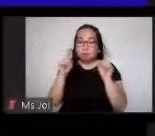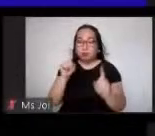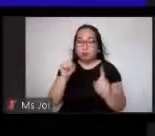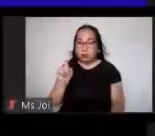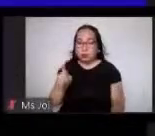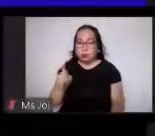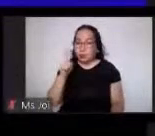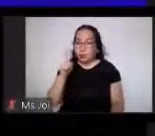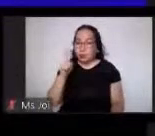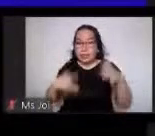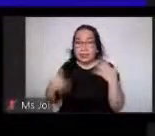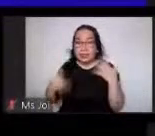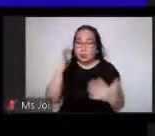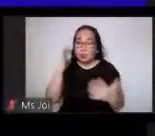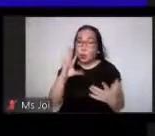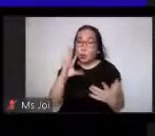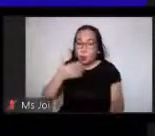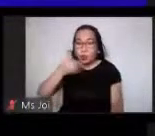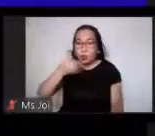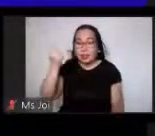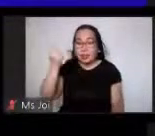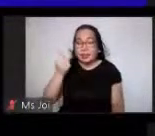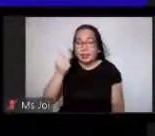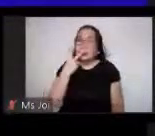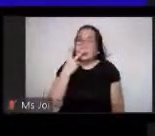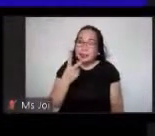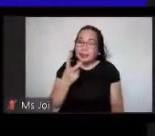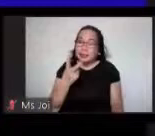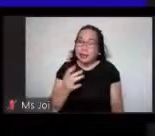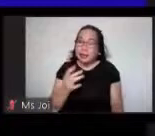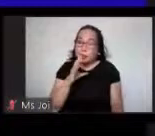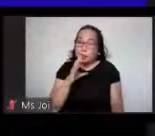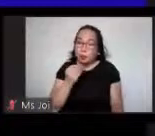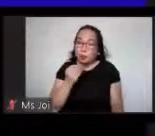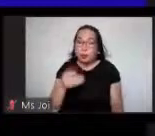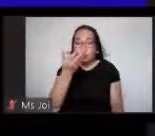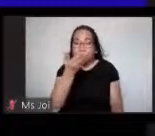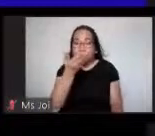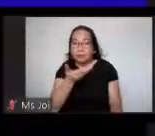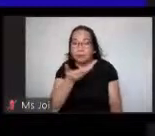oh, well, malalaman po natin, hello, ayan,